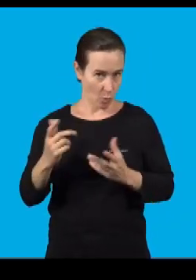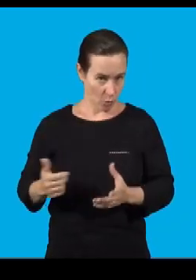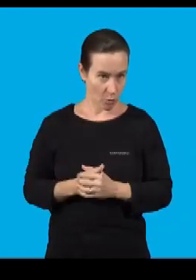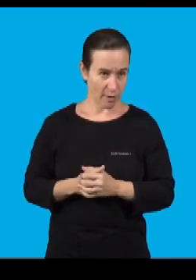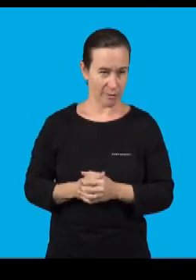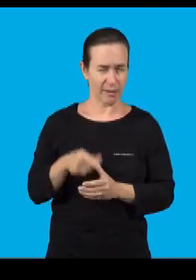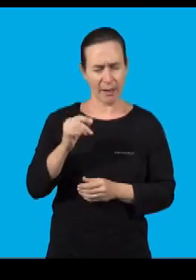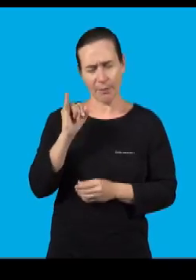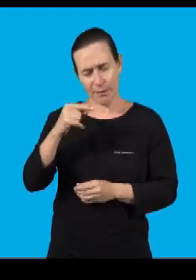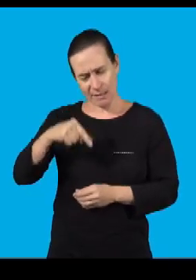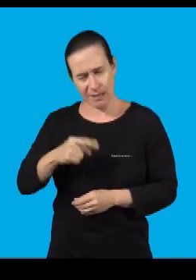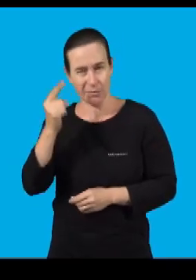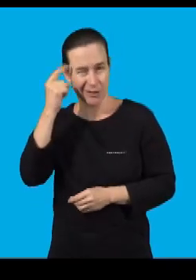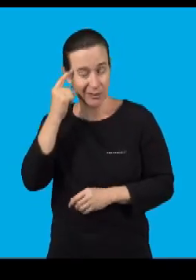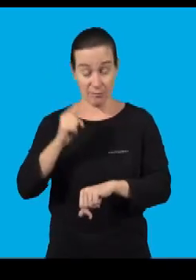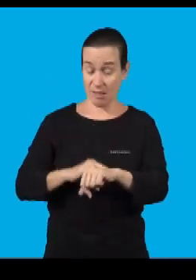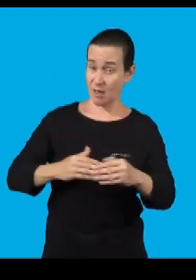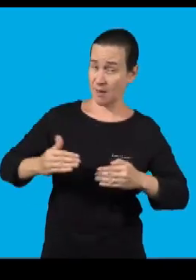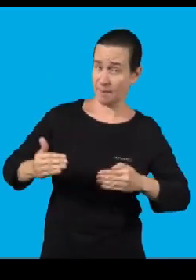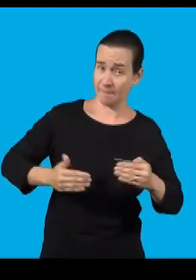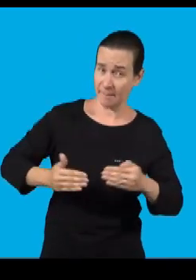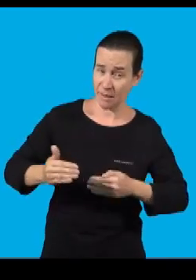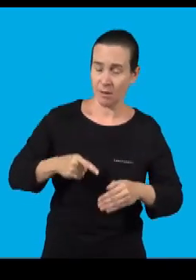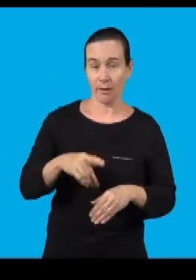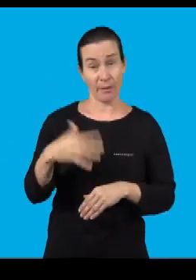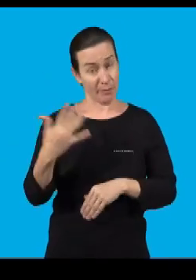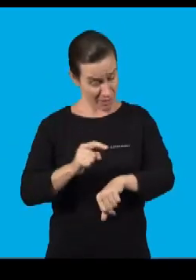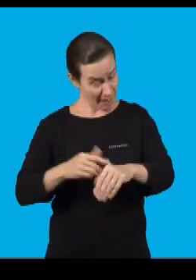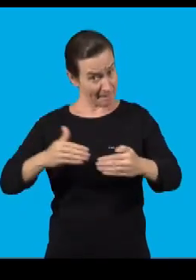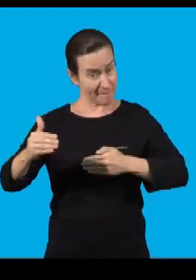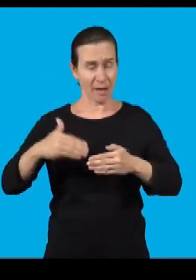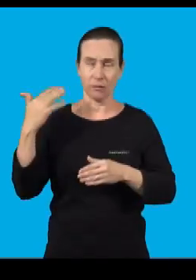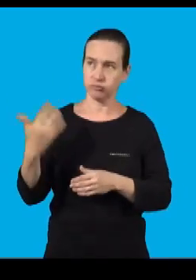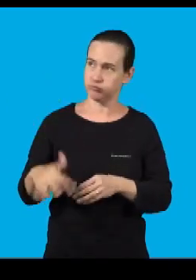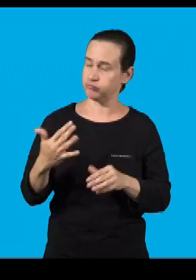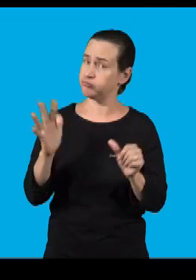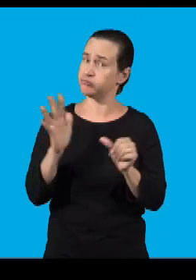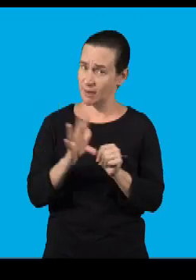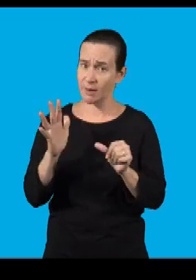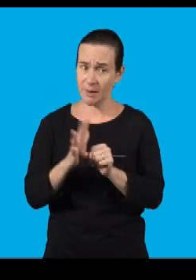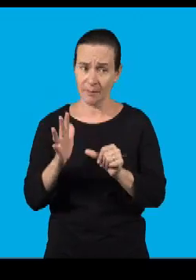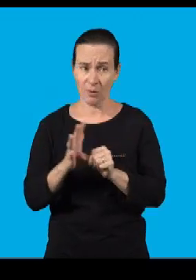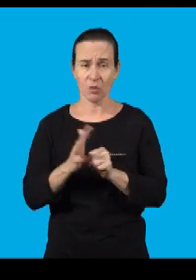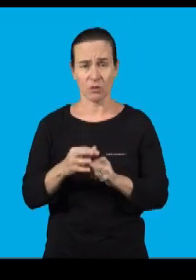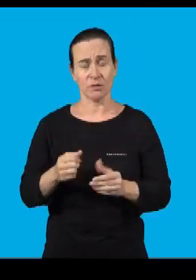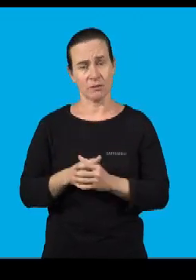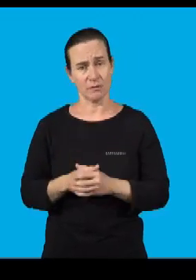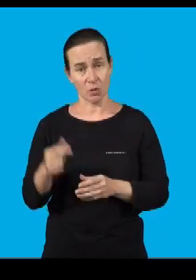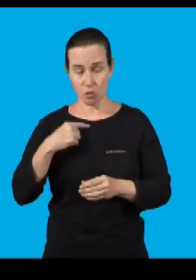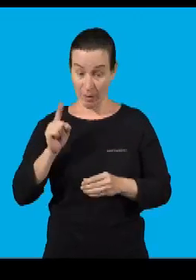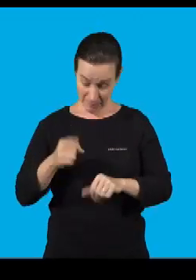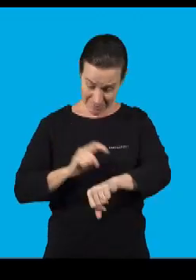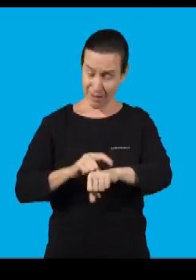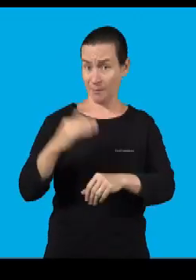question require of me? Critical thinking skills, time management, vital, important. All right. Because you need